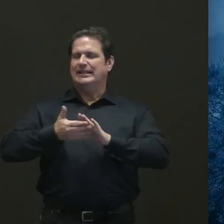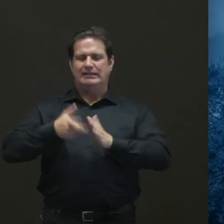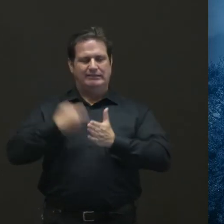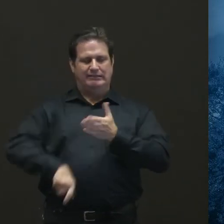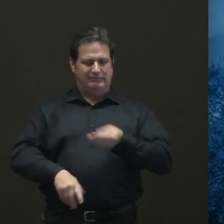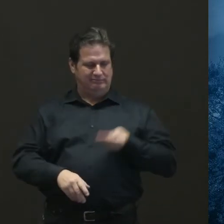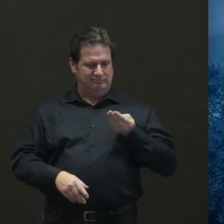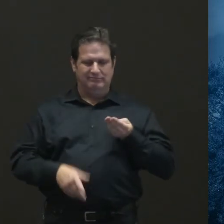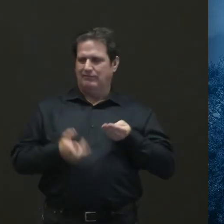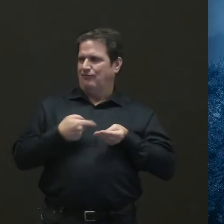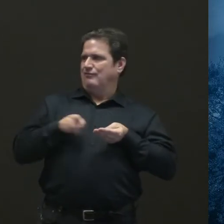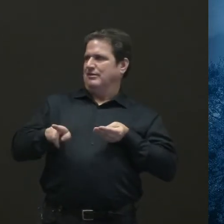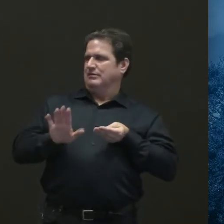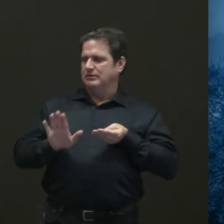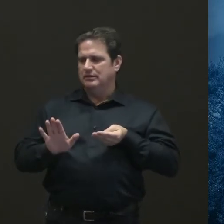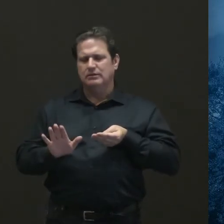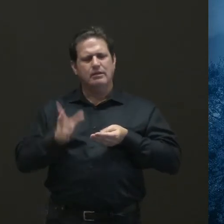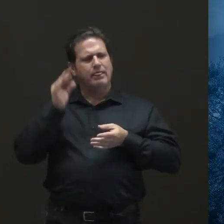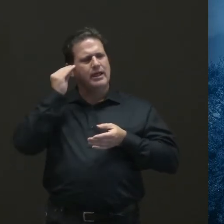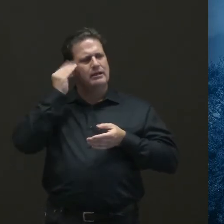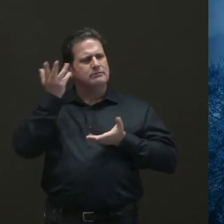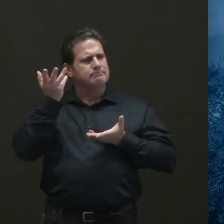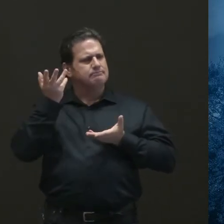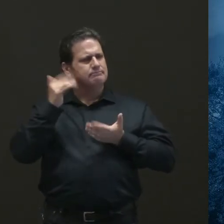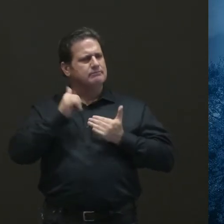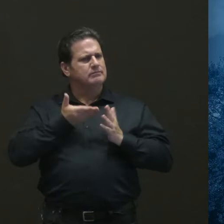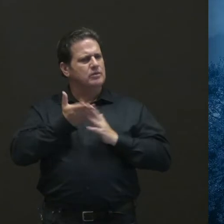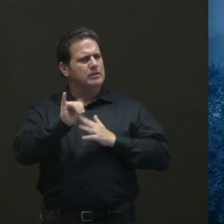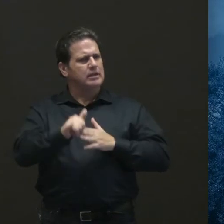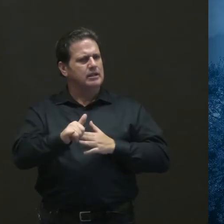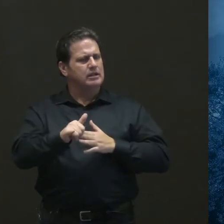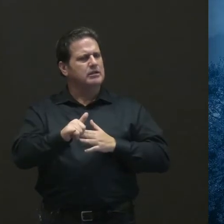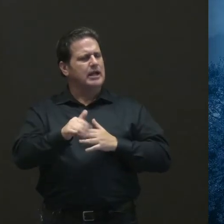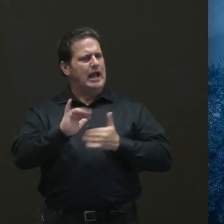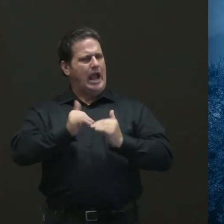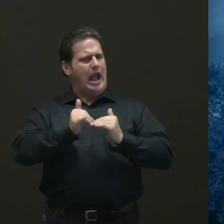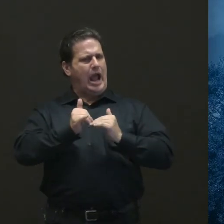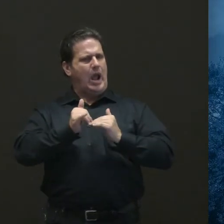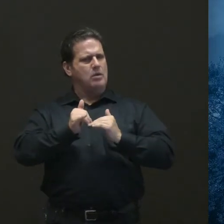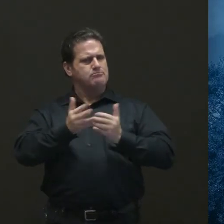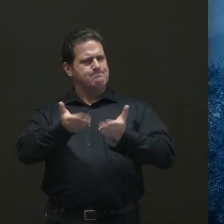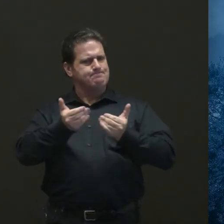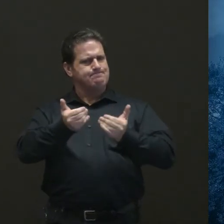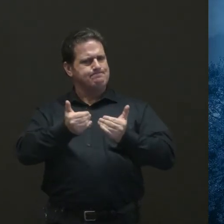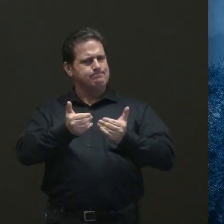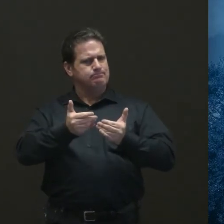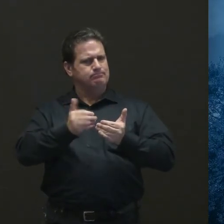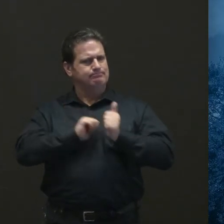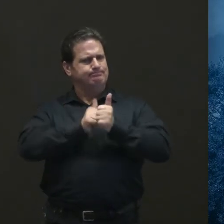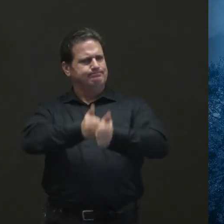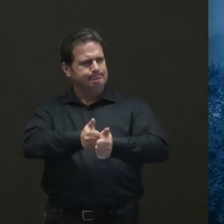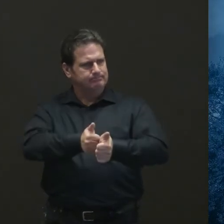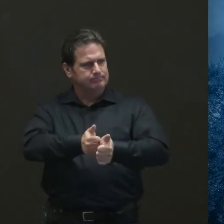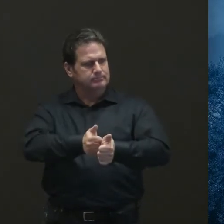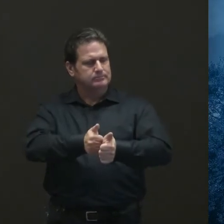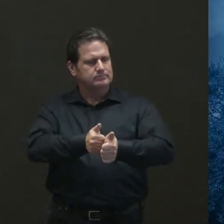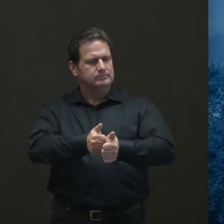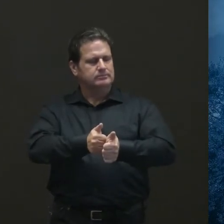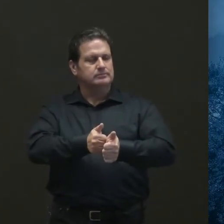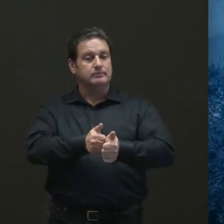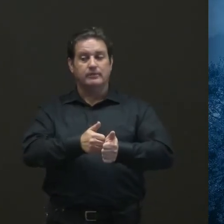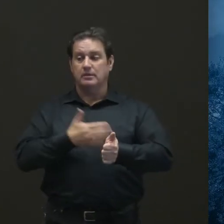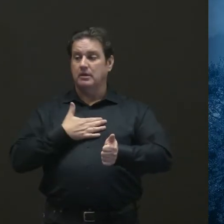that their parent never sees. So we need to think through that. That's one of the things. And we need, as Dr. Asanas,